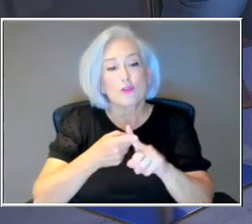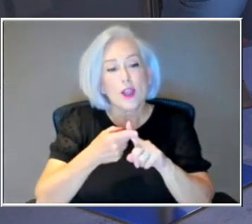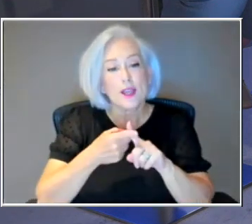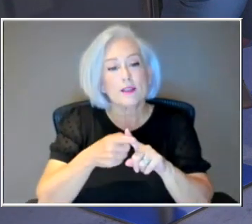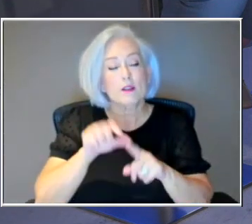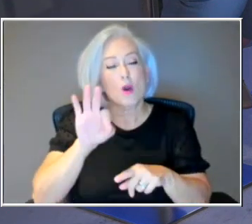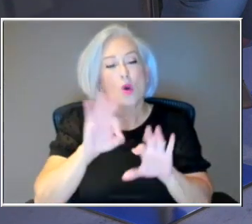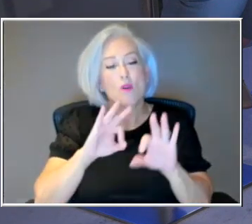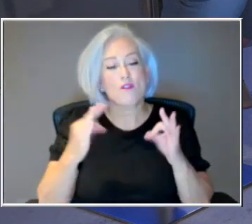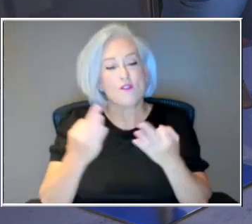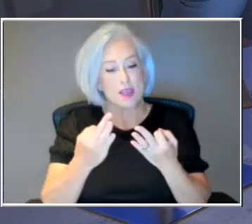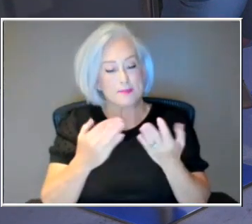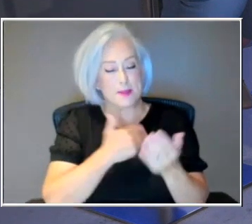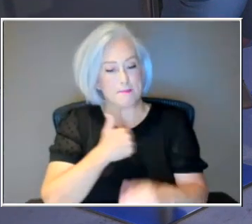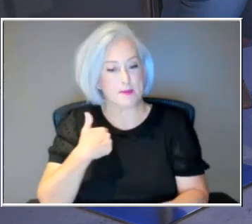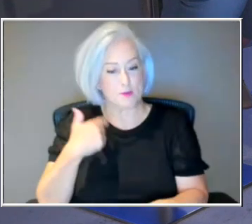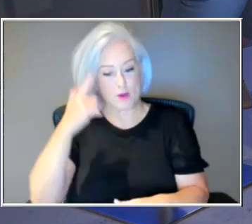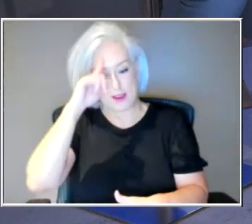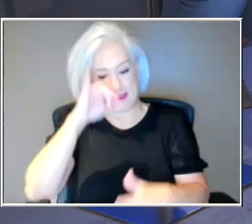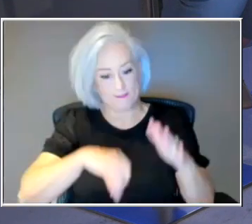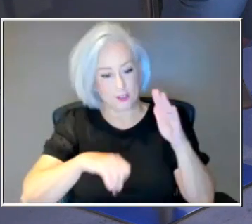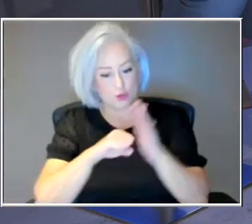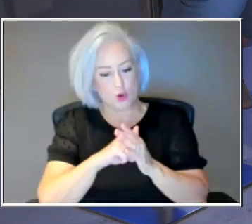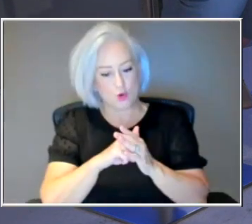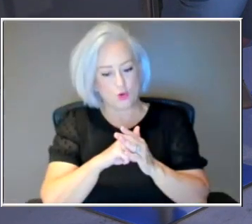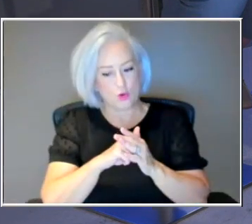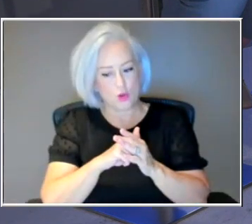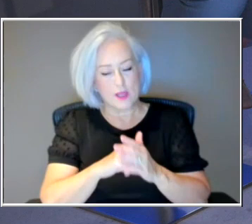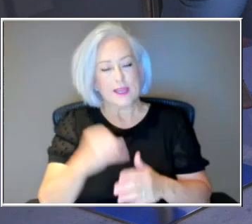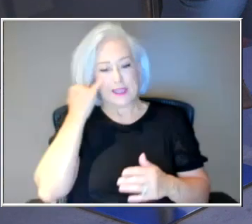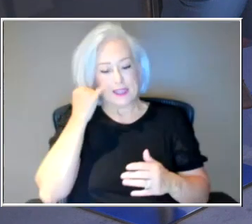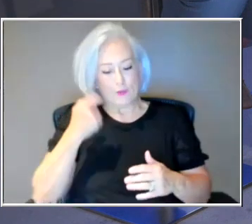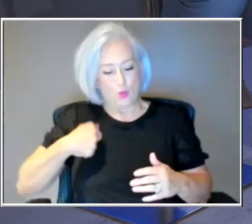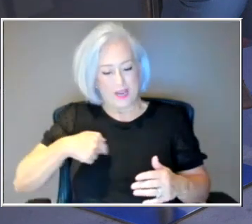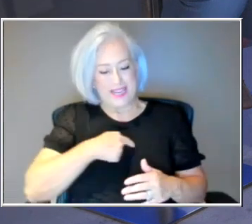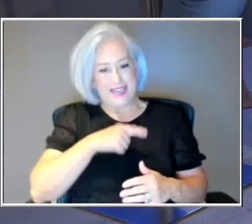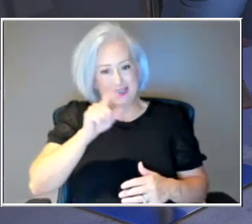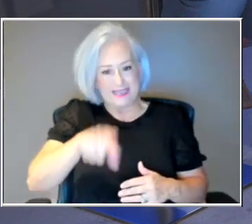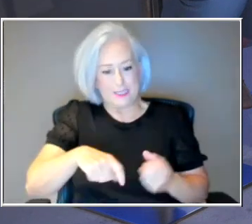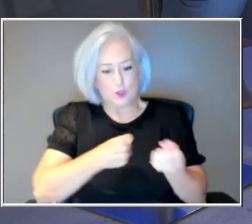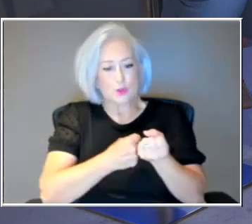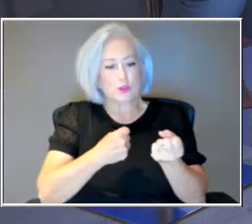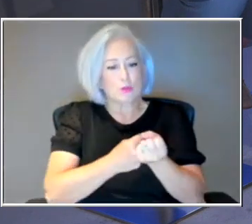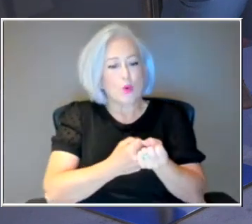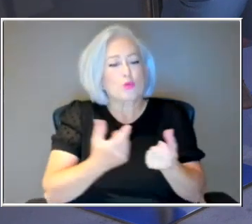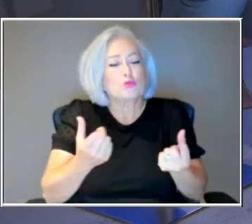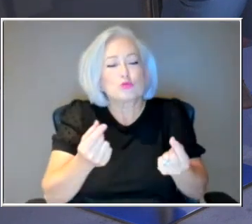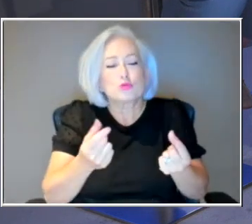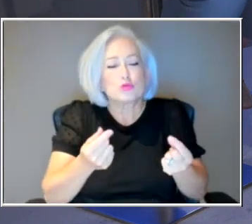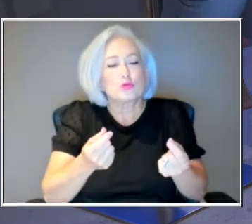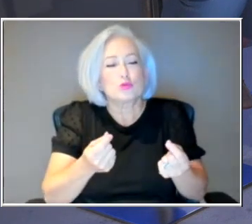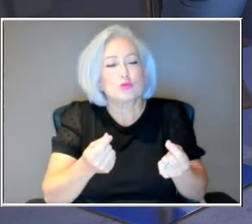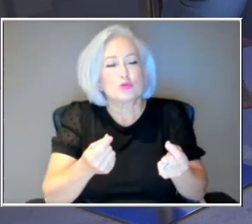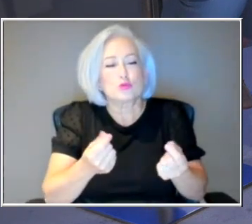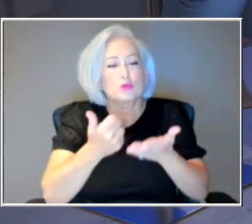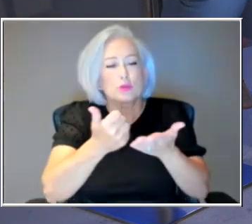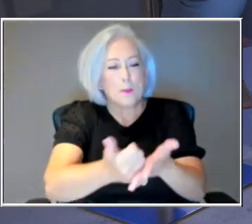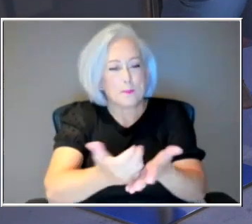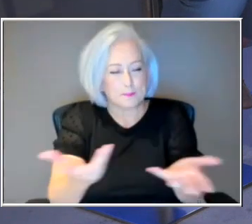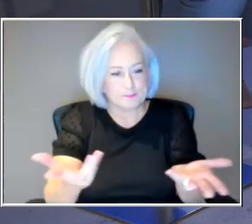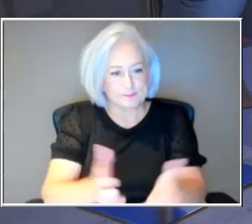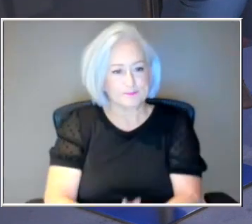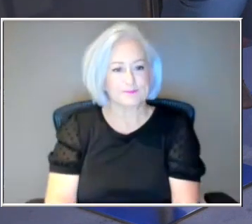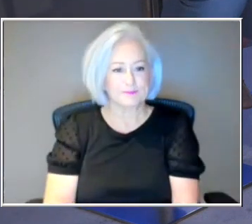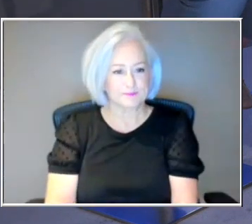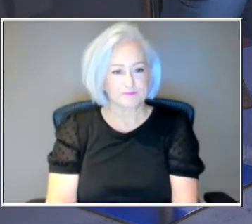the supporters, do better? Is there anything that we should be aware of or do? I'll let you jump in, Jamie. Is there anything that we